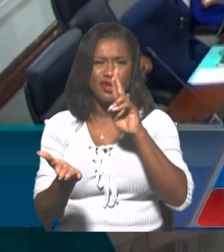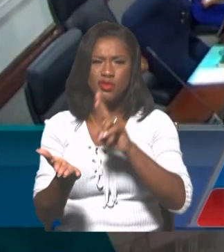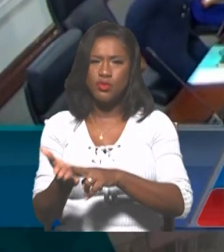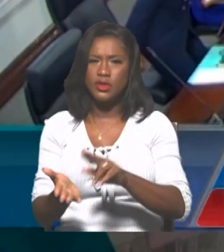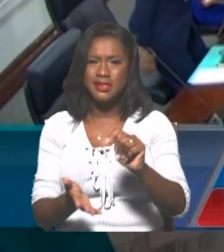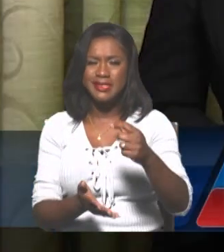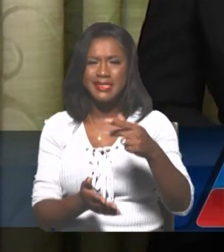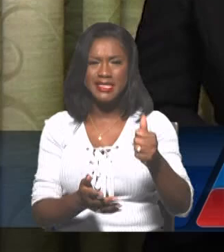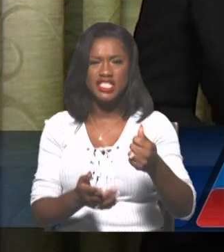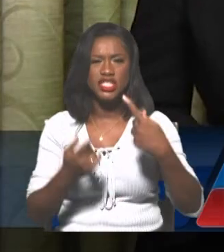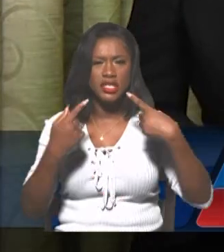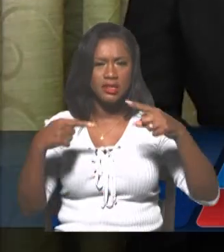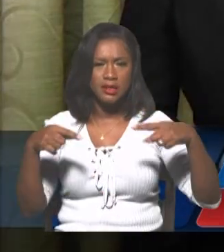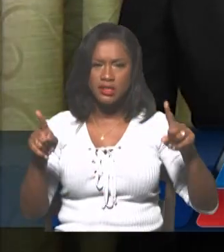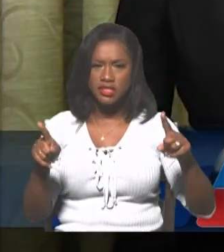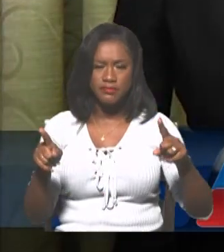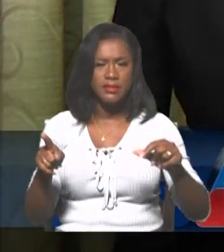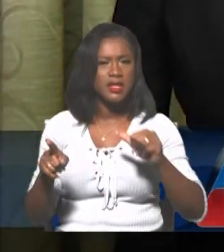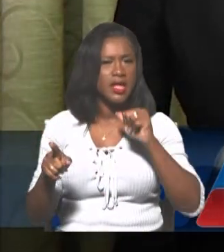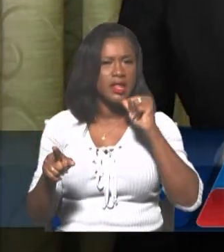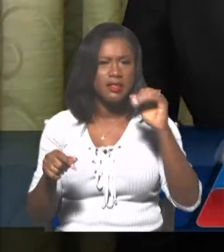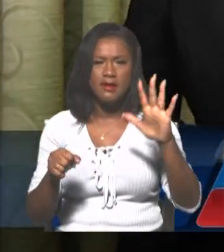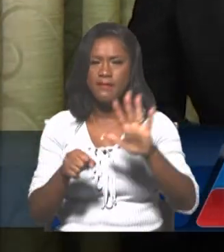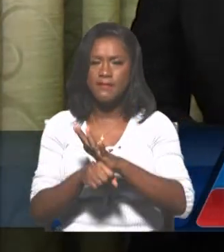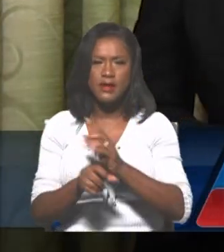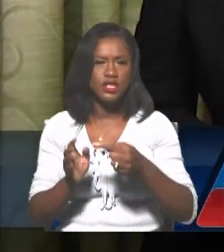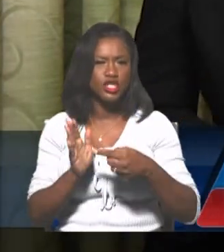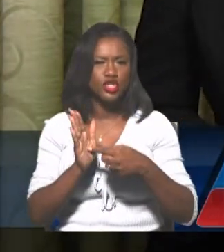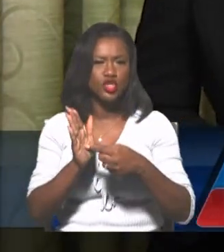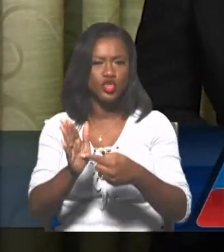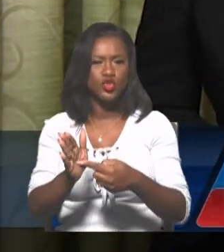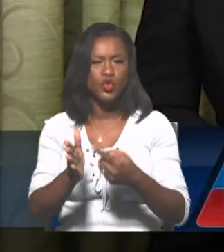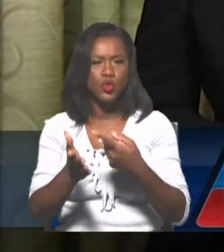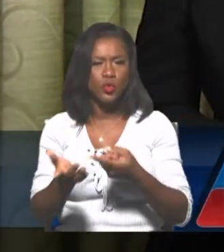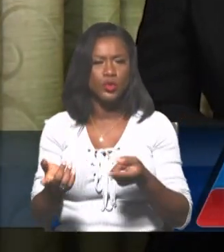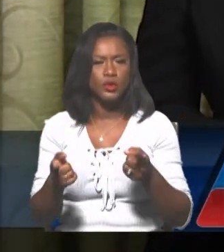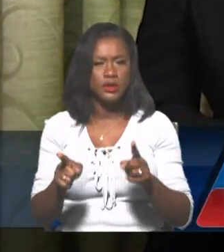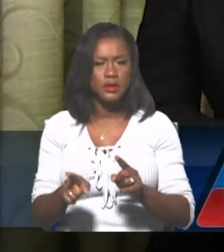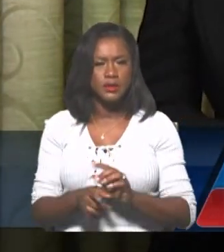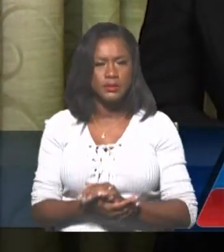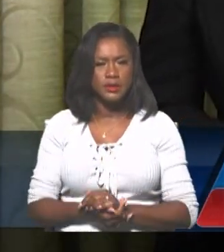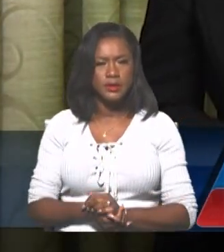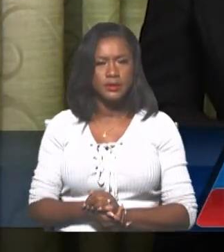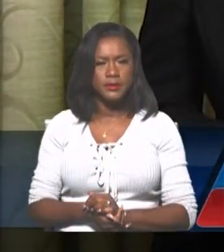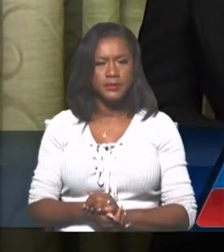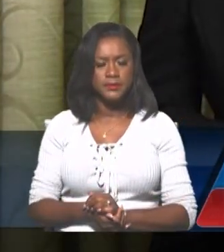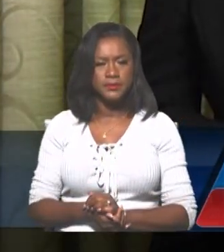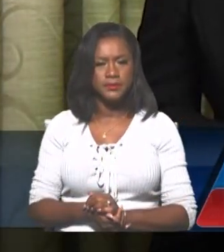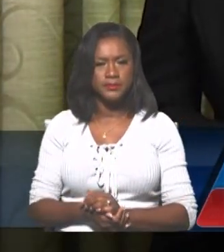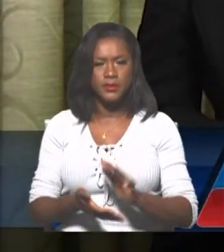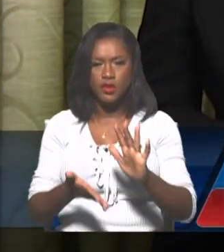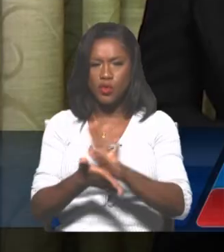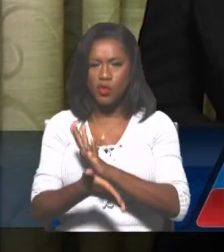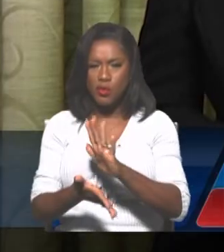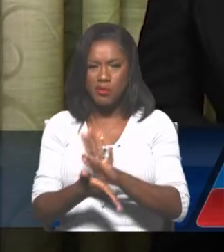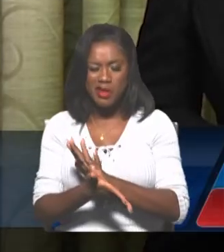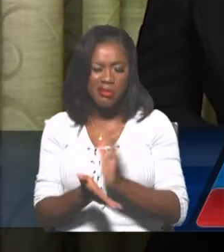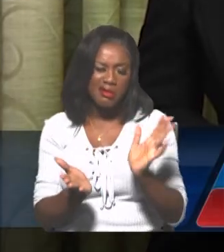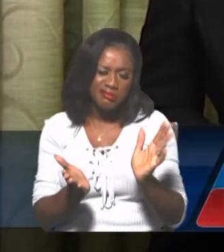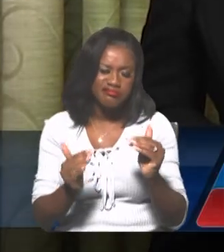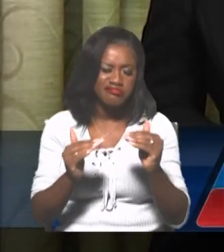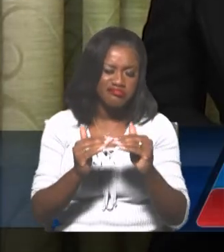THA's achievements that does not truly reflect the performance of the administration. On paper, a fair